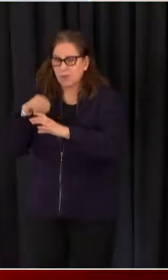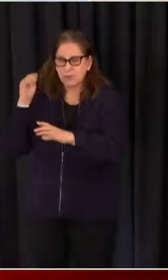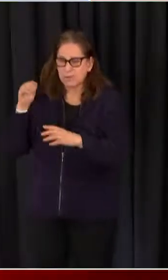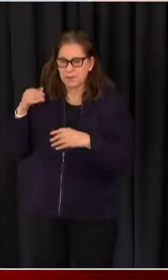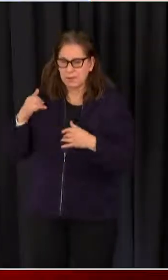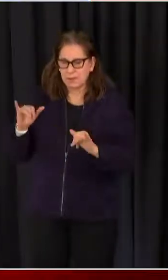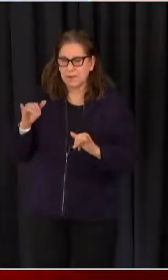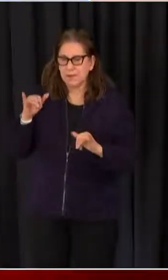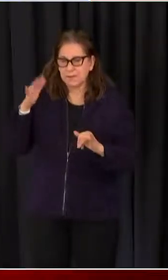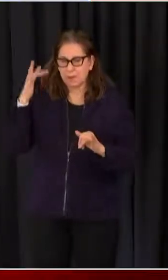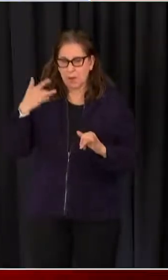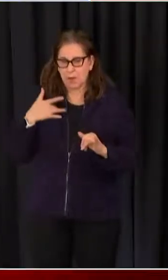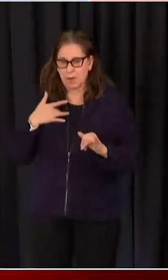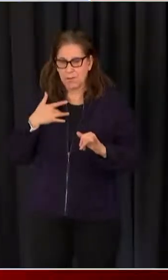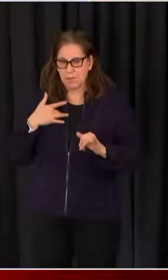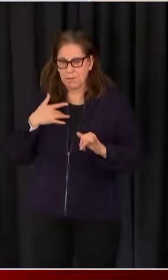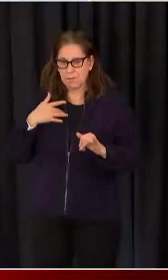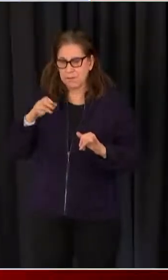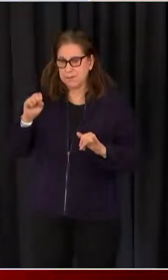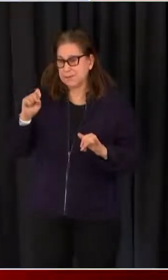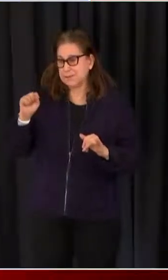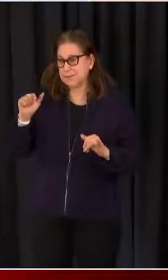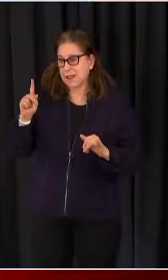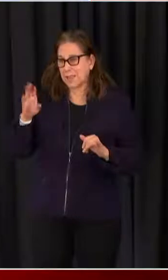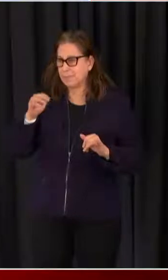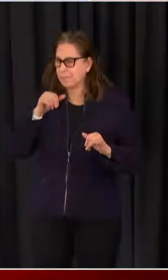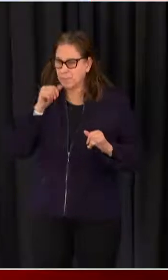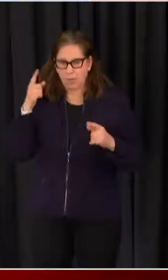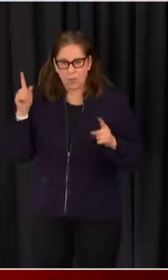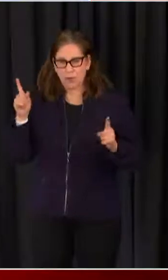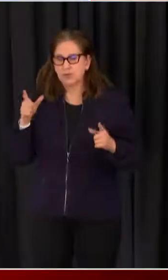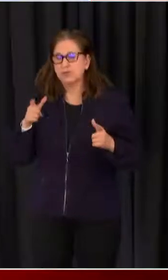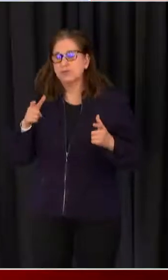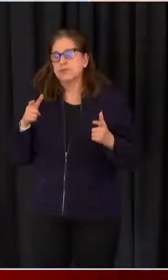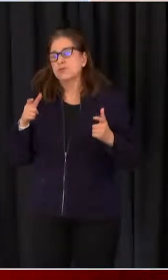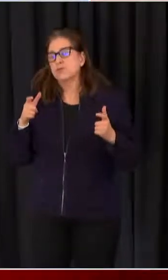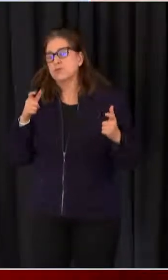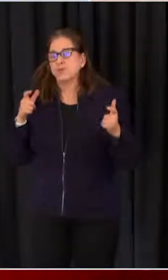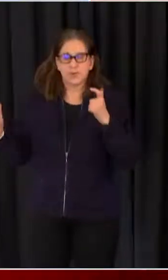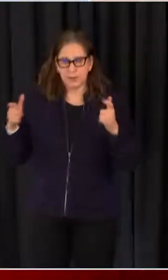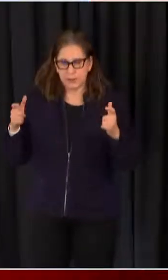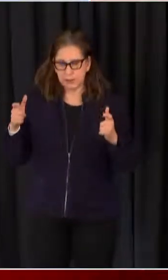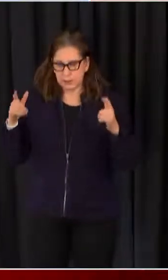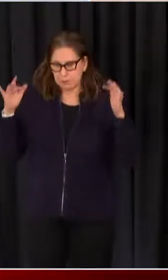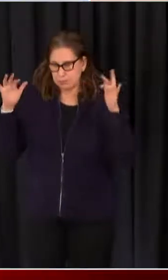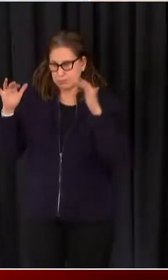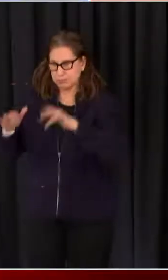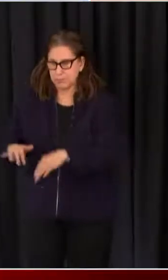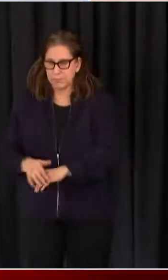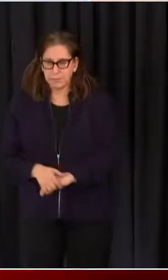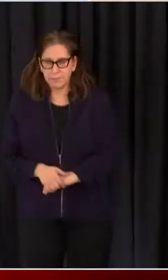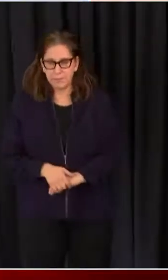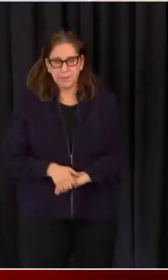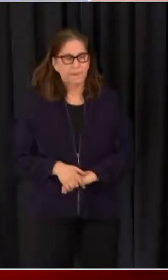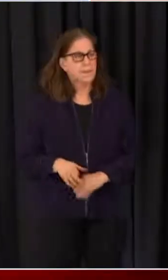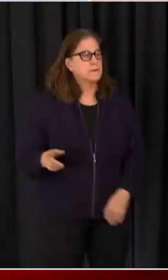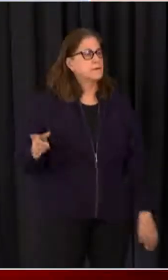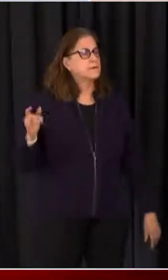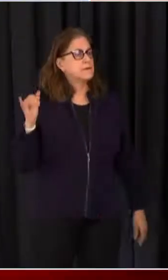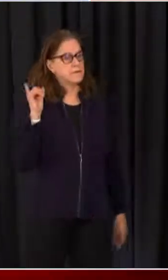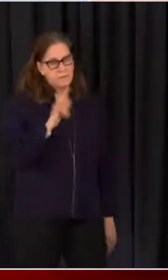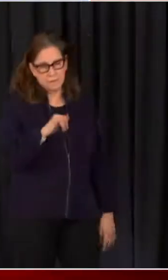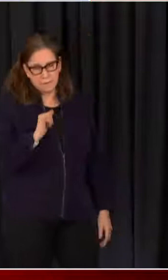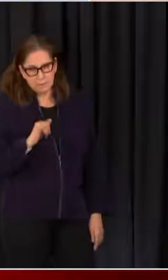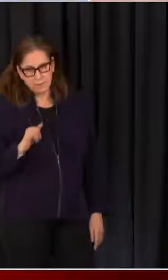a significant risk for the individual and for the public health and health system. And then Dr. Nesbitt, can I ask you about your visit with